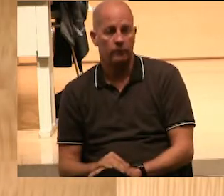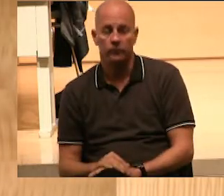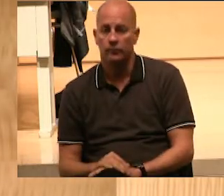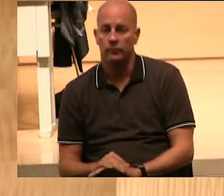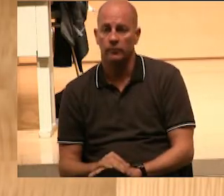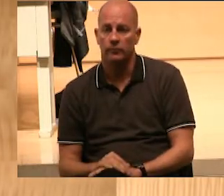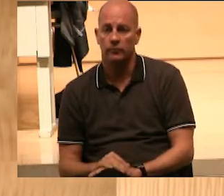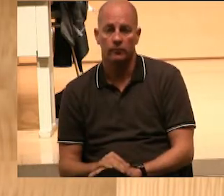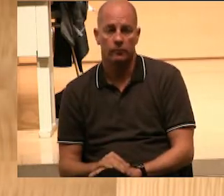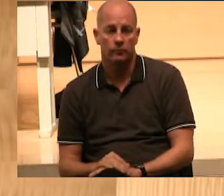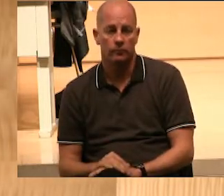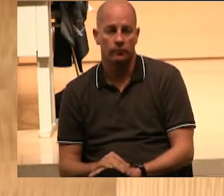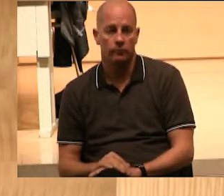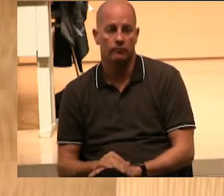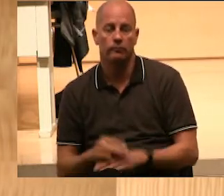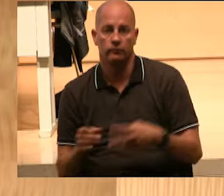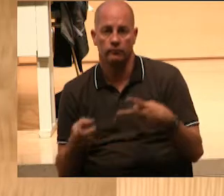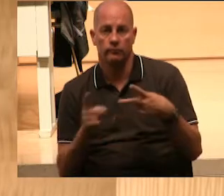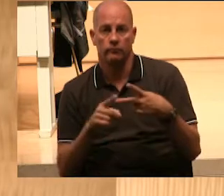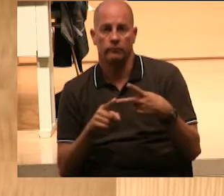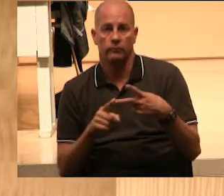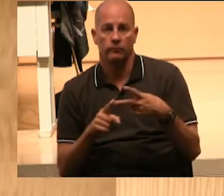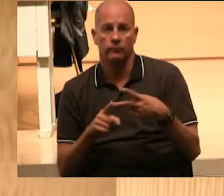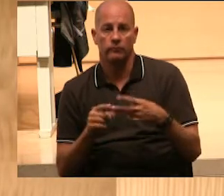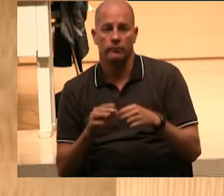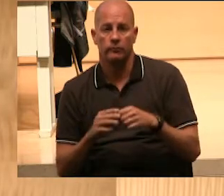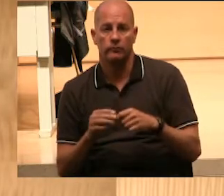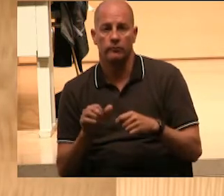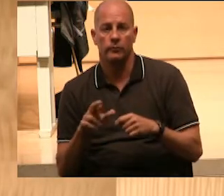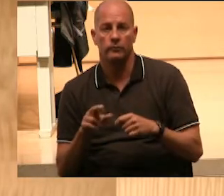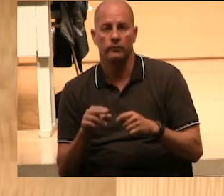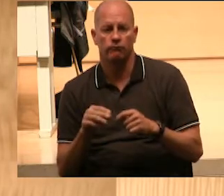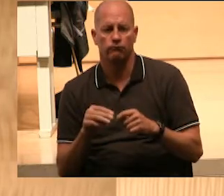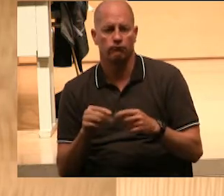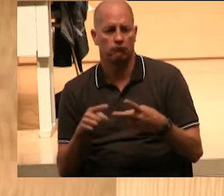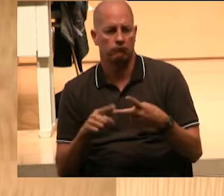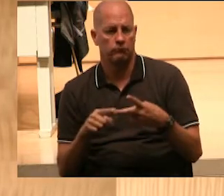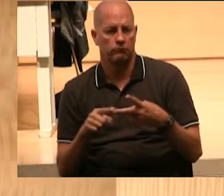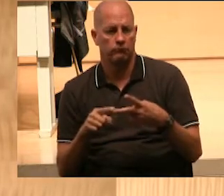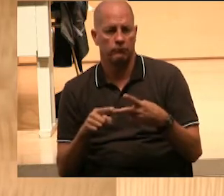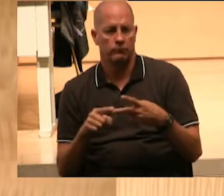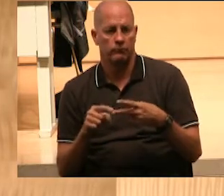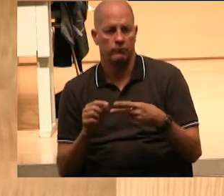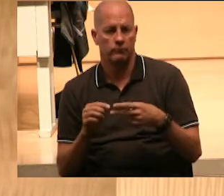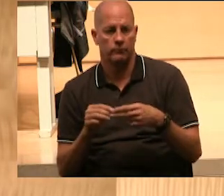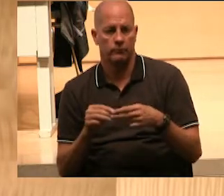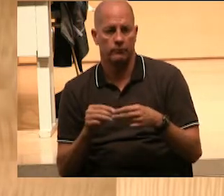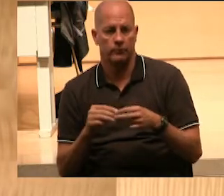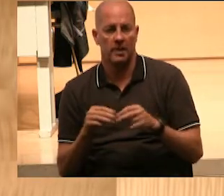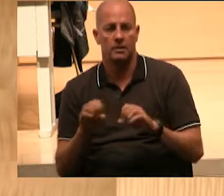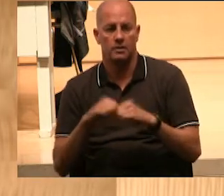behavior and conflicts that are primarily between an individual and society. Also not a mental disorder.